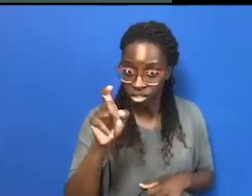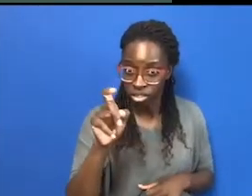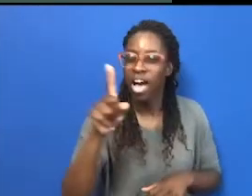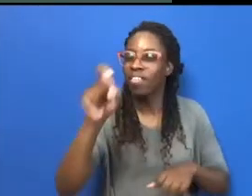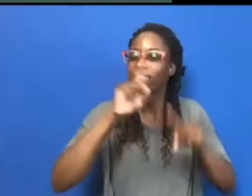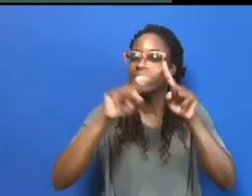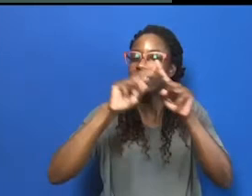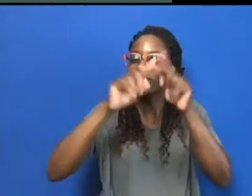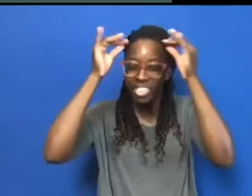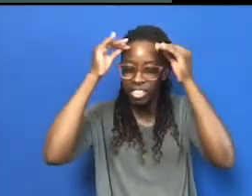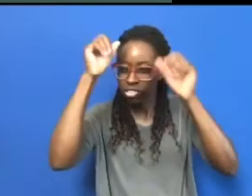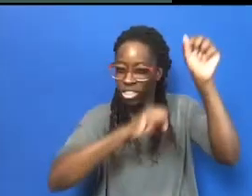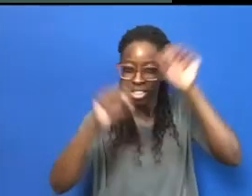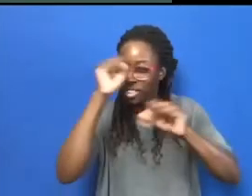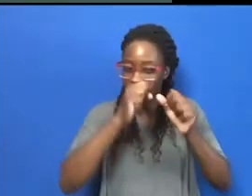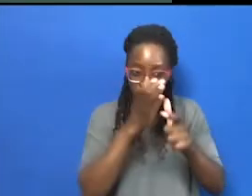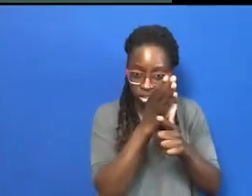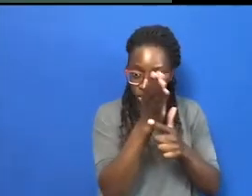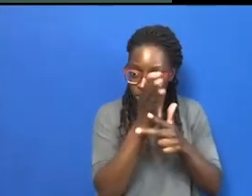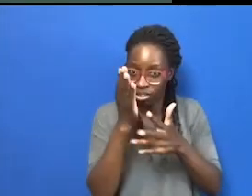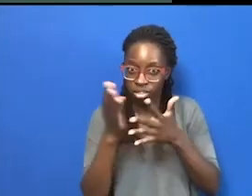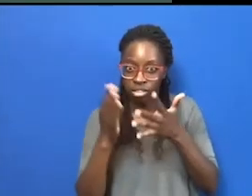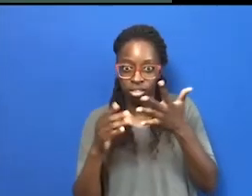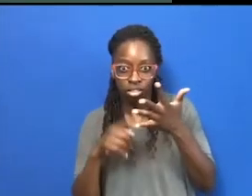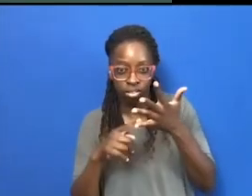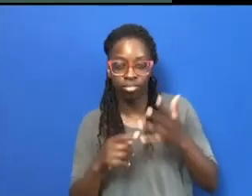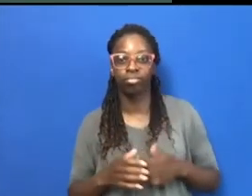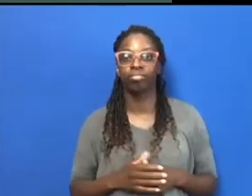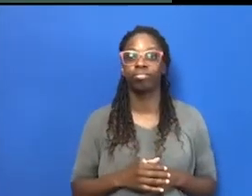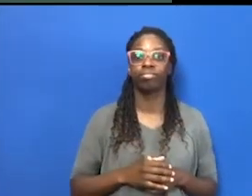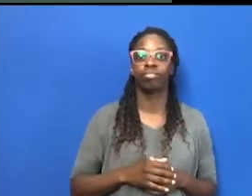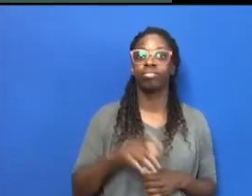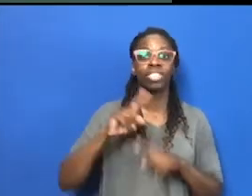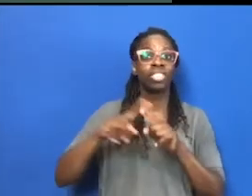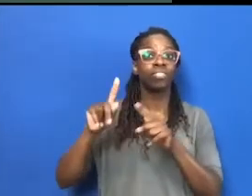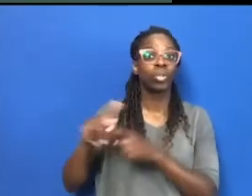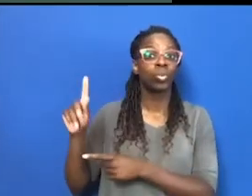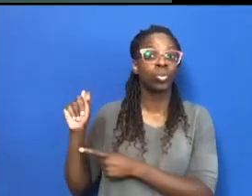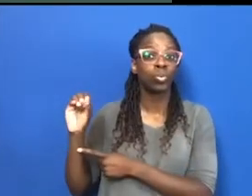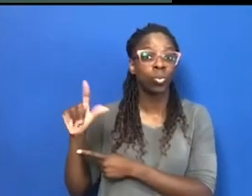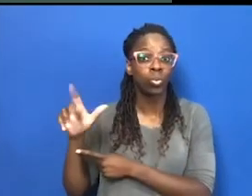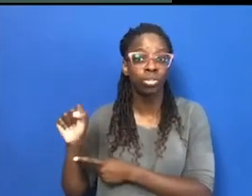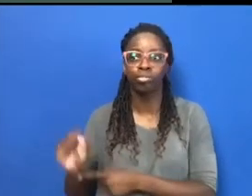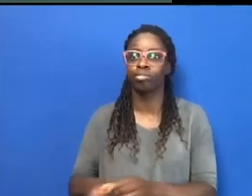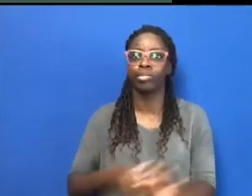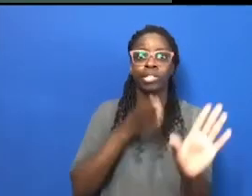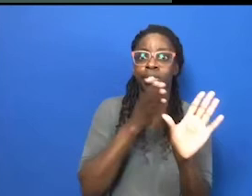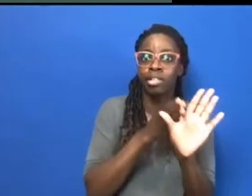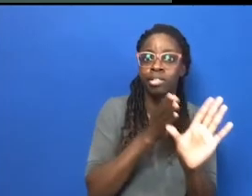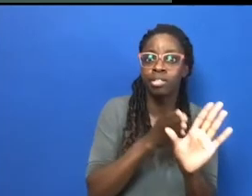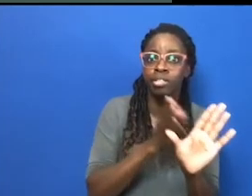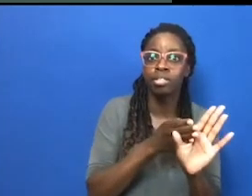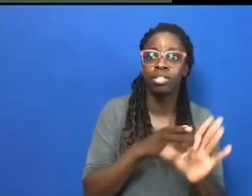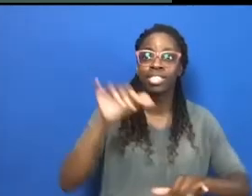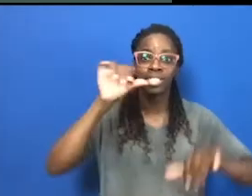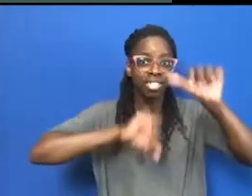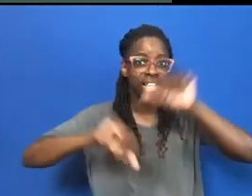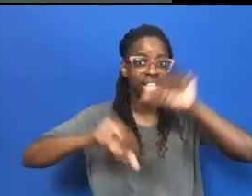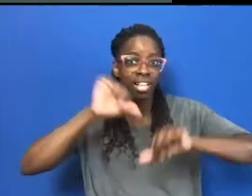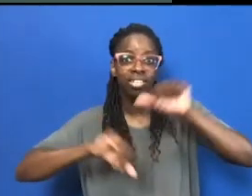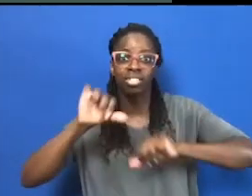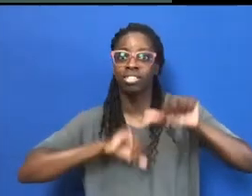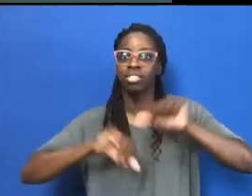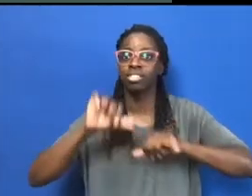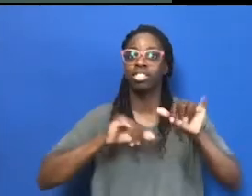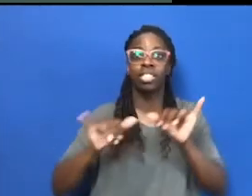how we're going to get this child down? So you're using tools with technology. You're talking about the scientific method and the engineering about how we're